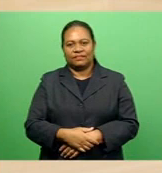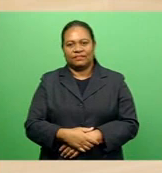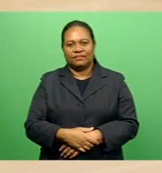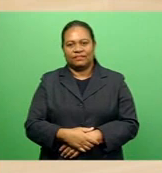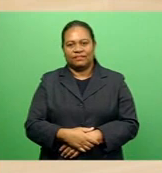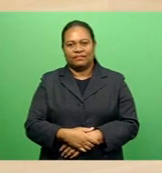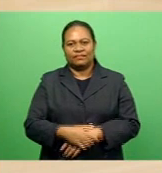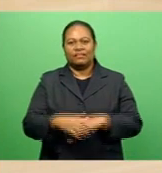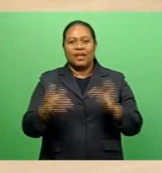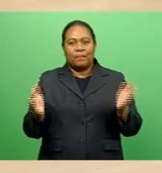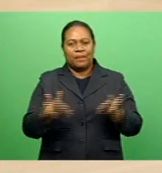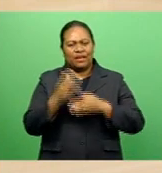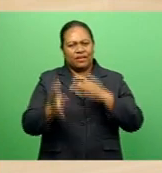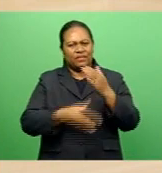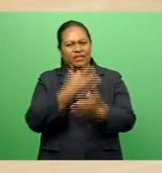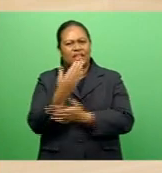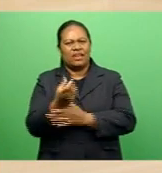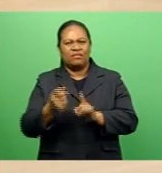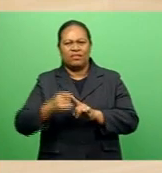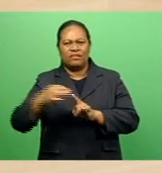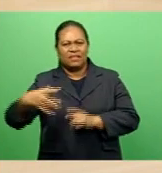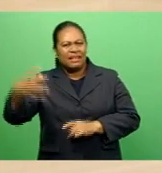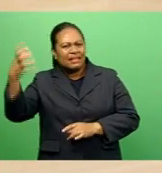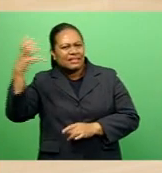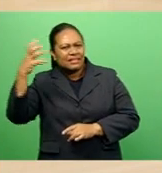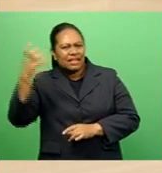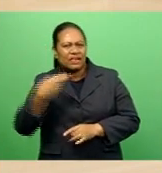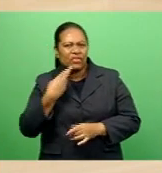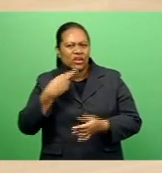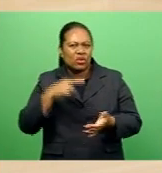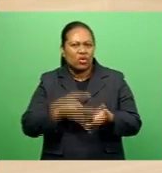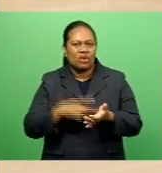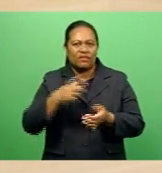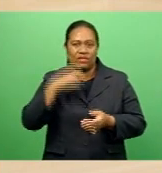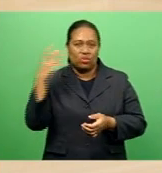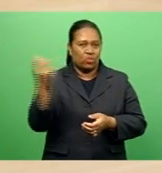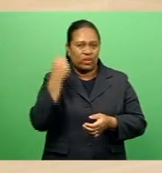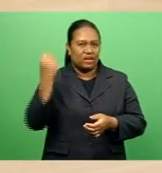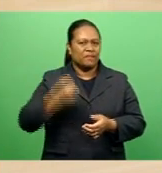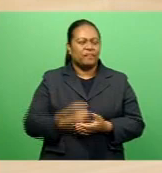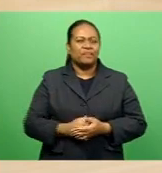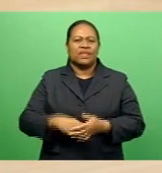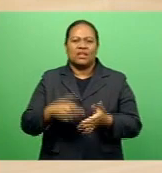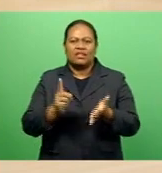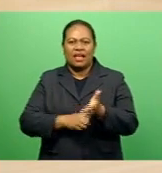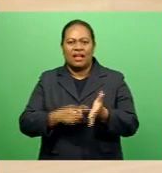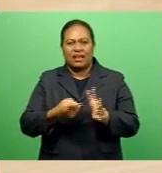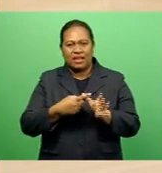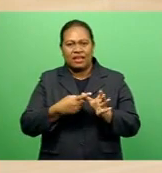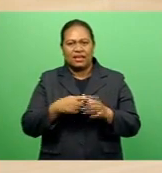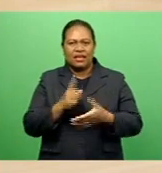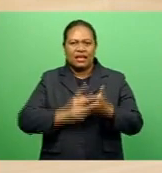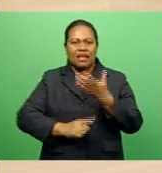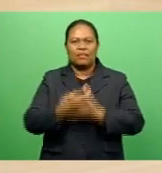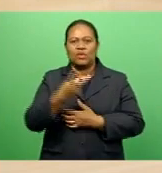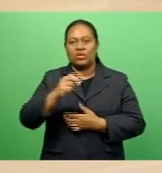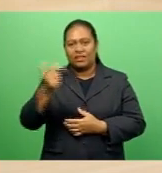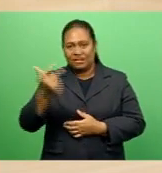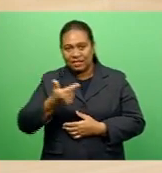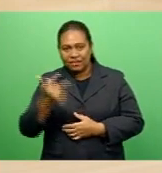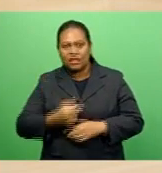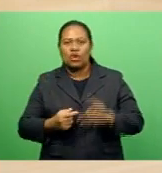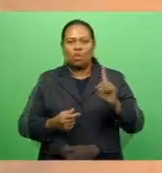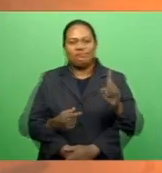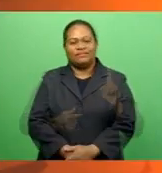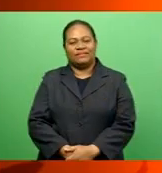Now to play of the day, and the Phoenix Suns recorded their first victory over the Los Angeles Lakers since 2017 with a 114-104